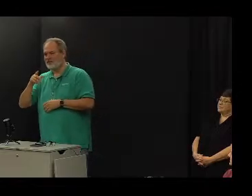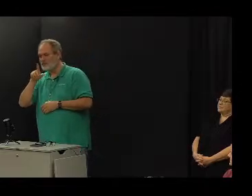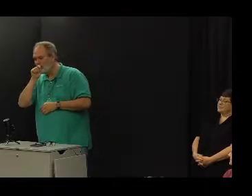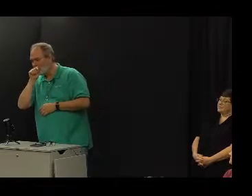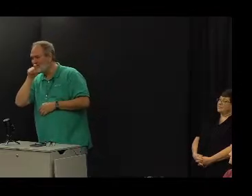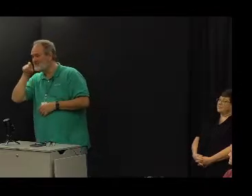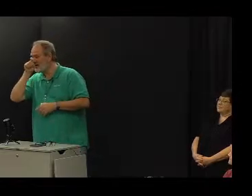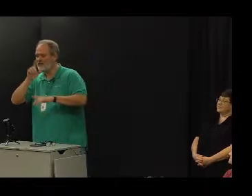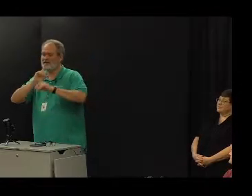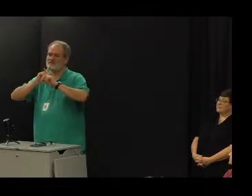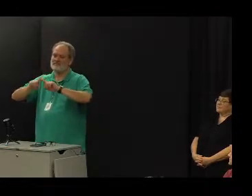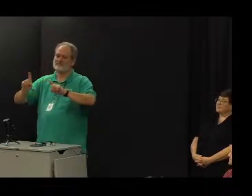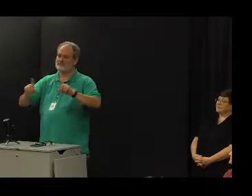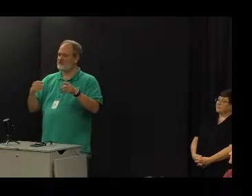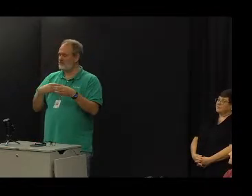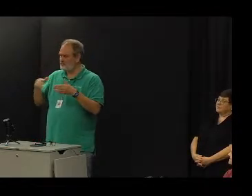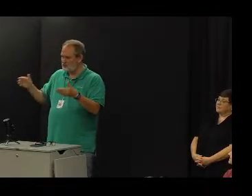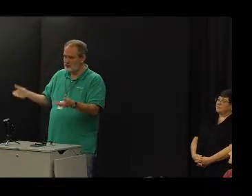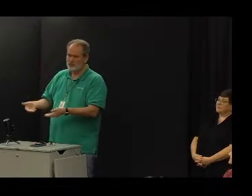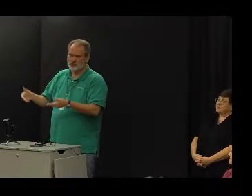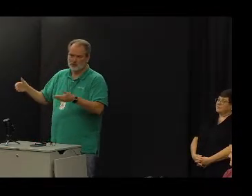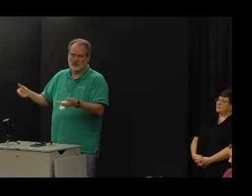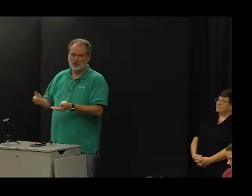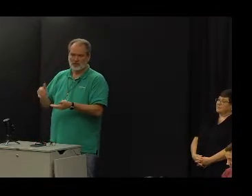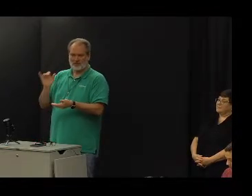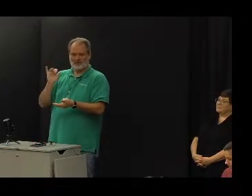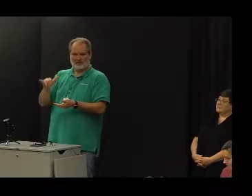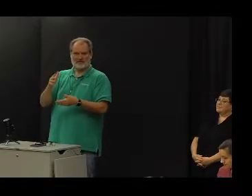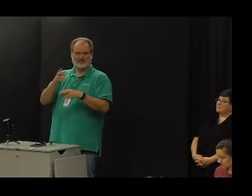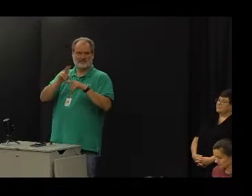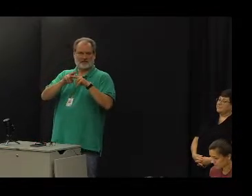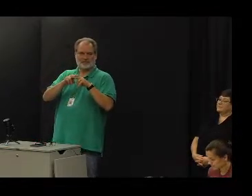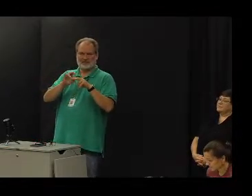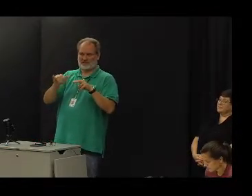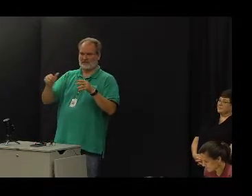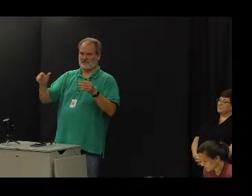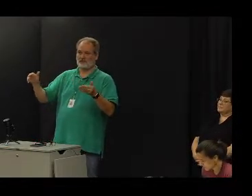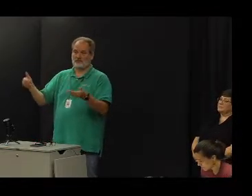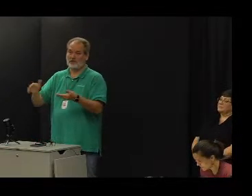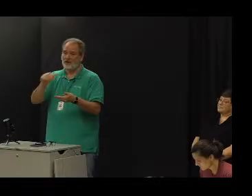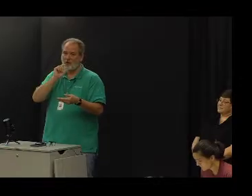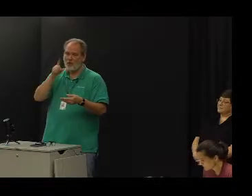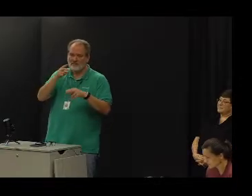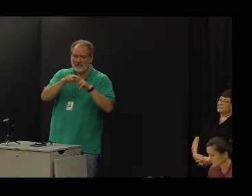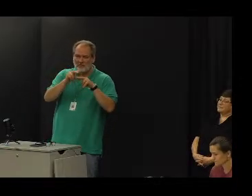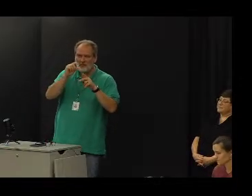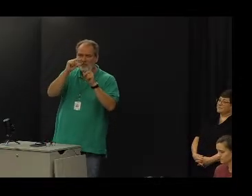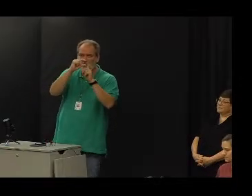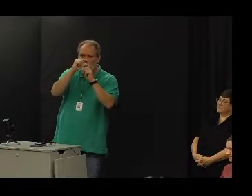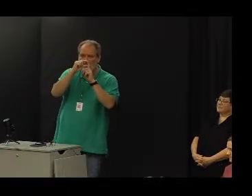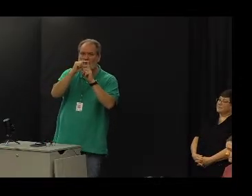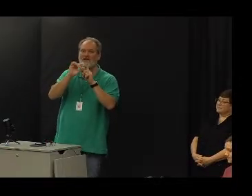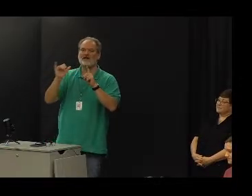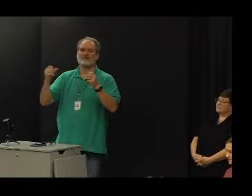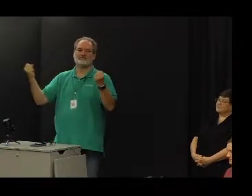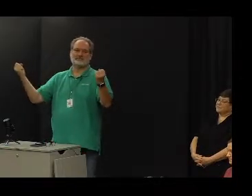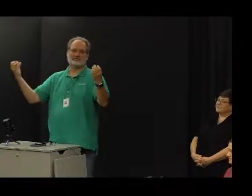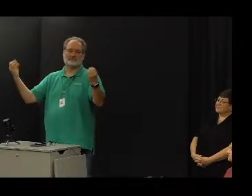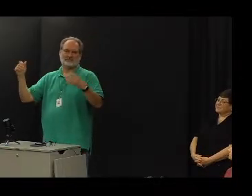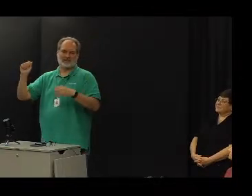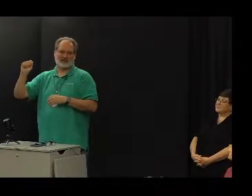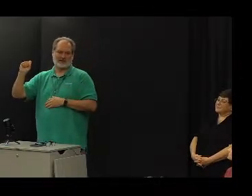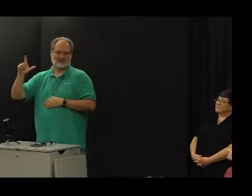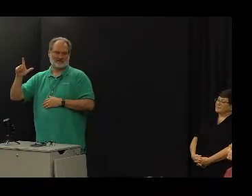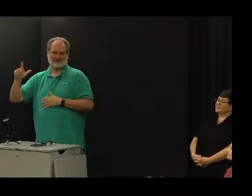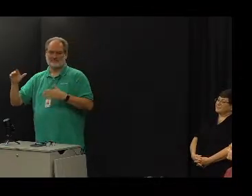goal looks like and how to appropriately throw it and what a birdie and an eagle is, just the differentiations there.